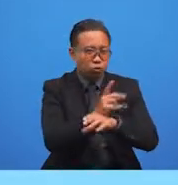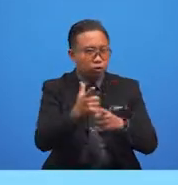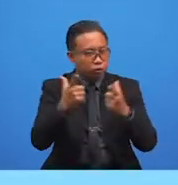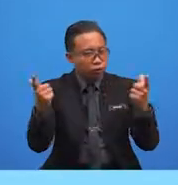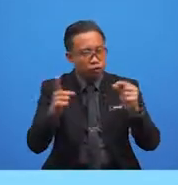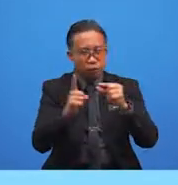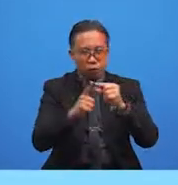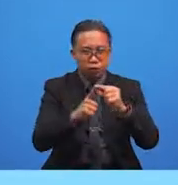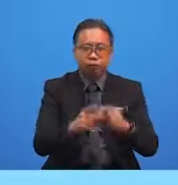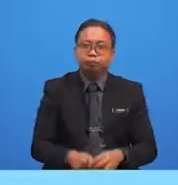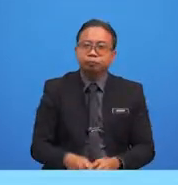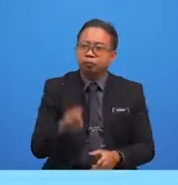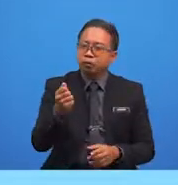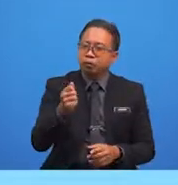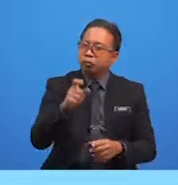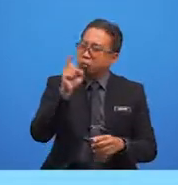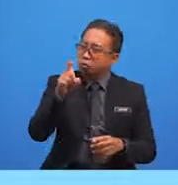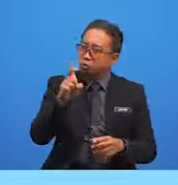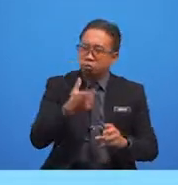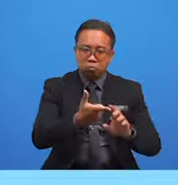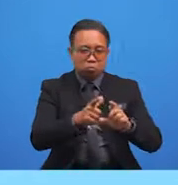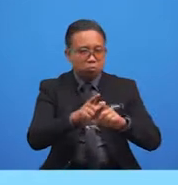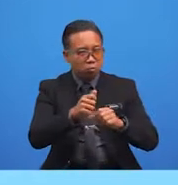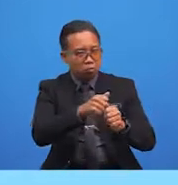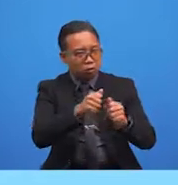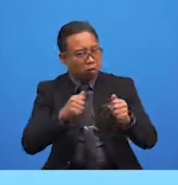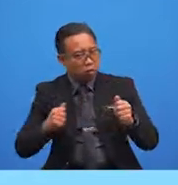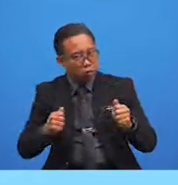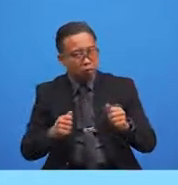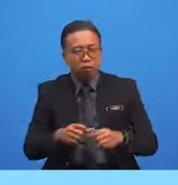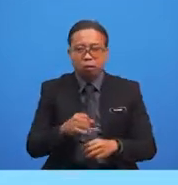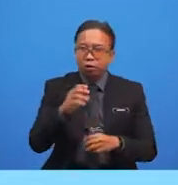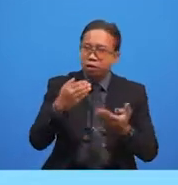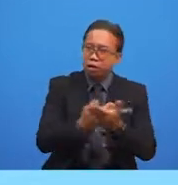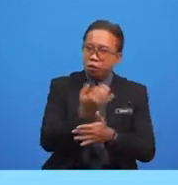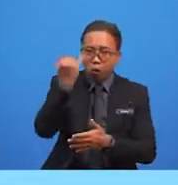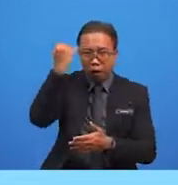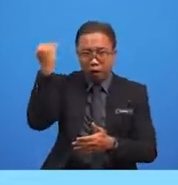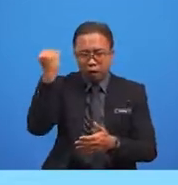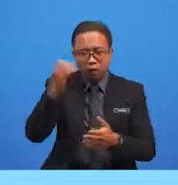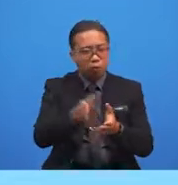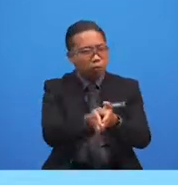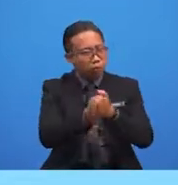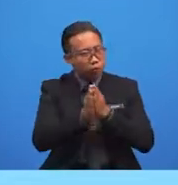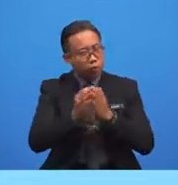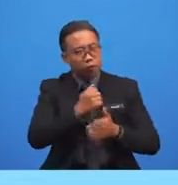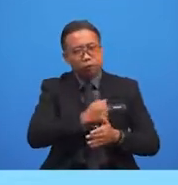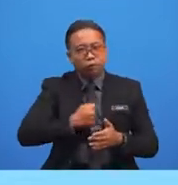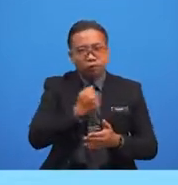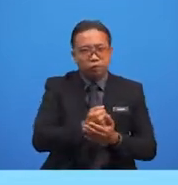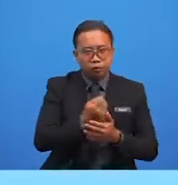words. You should avoid introducing a new idea or apologizing for your